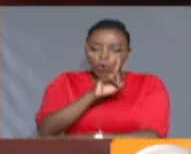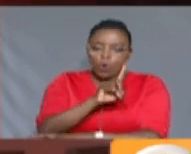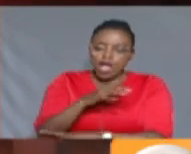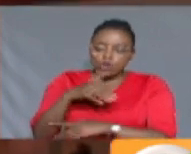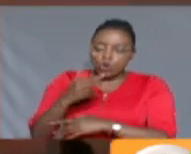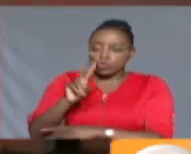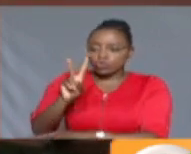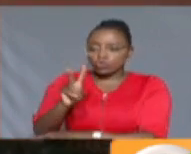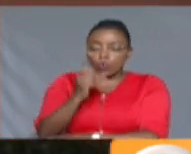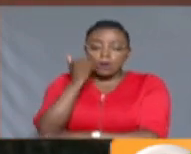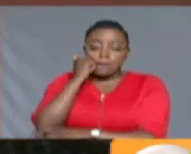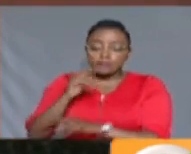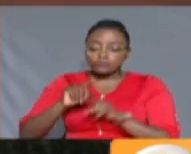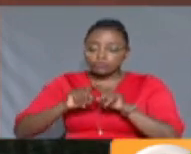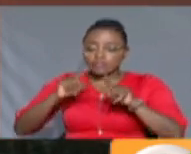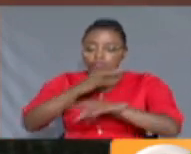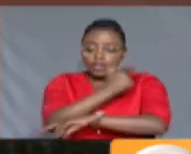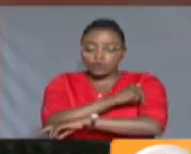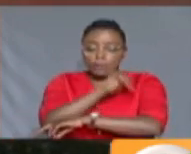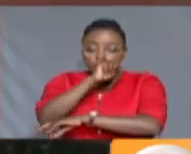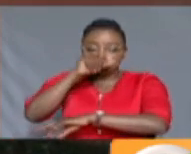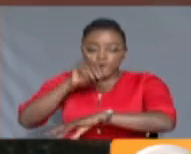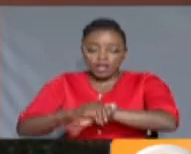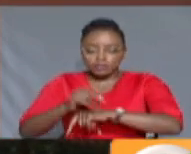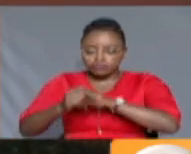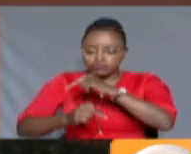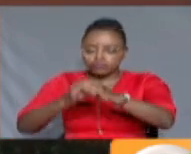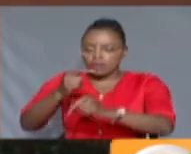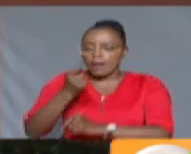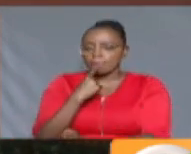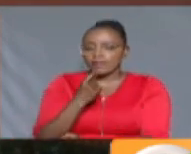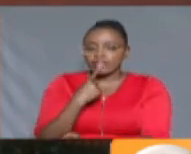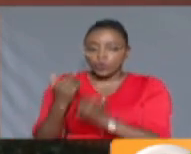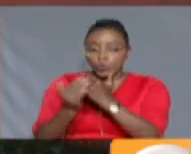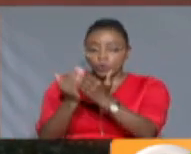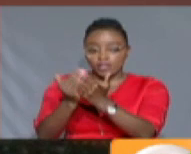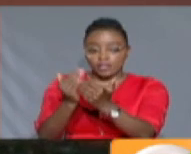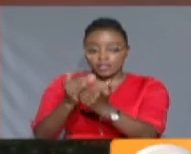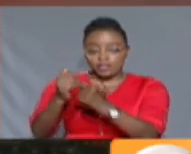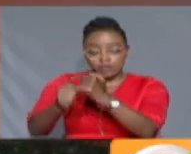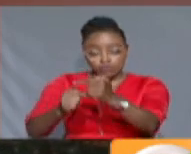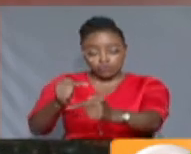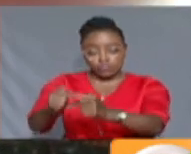more patients to other hospitals where they may get continual medical treatment as